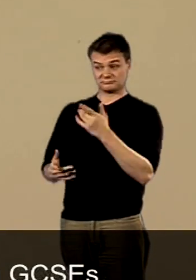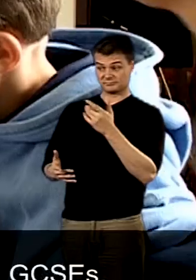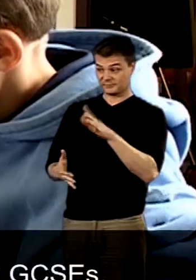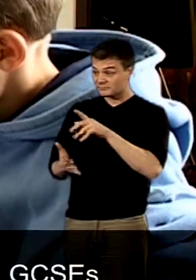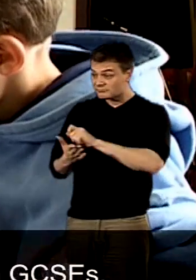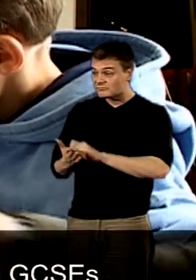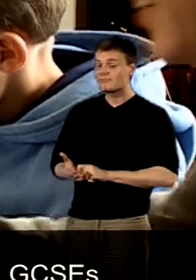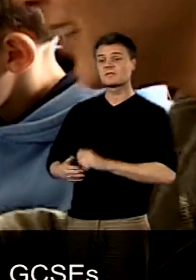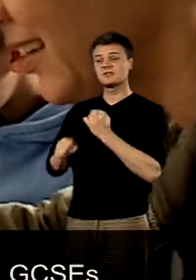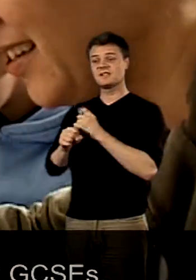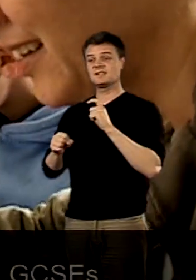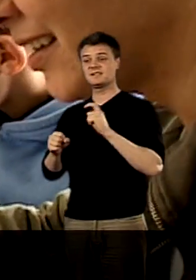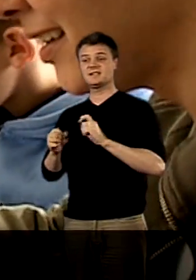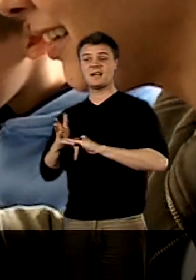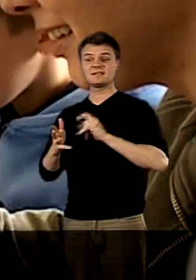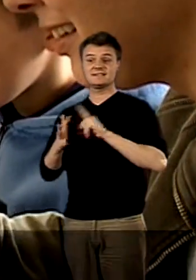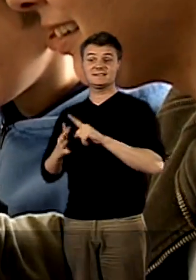GCSEs.